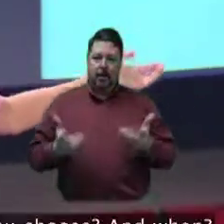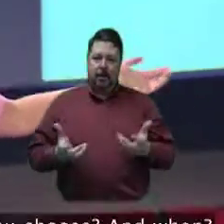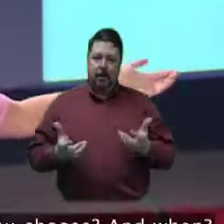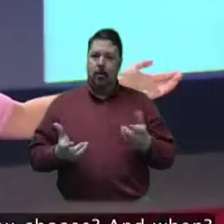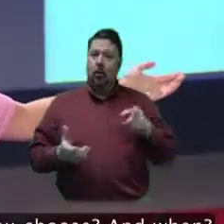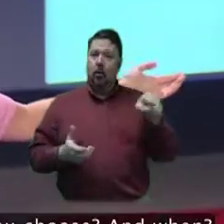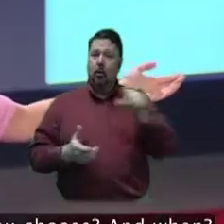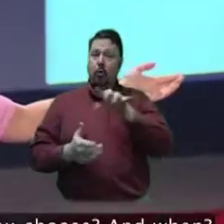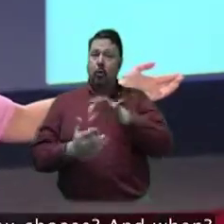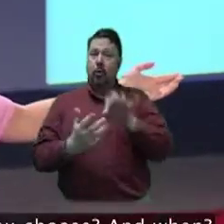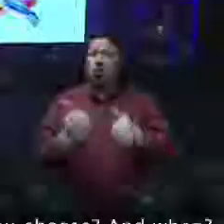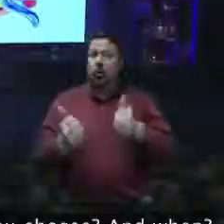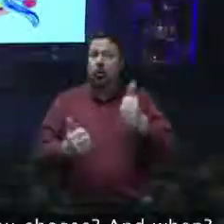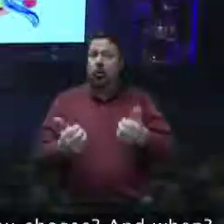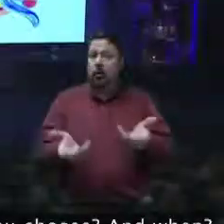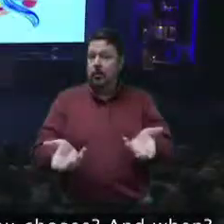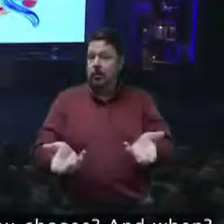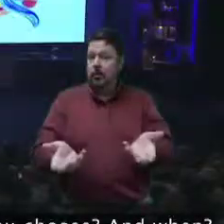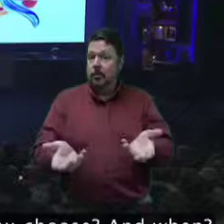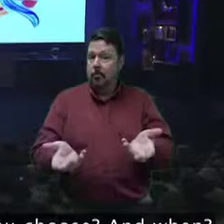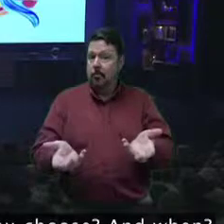Which would you choose?